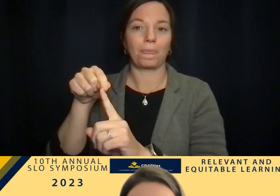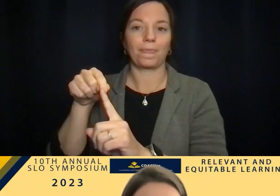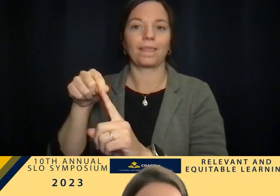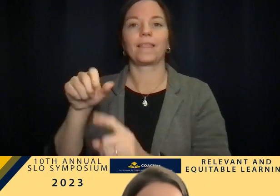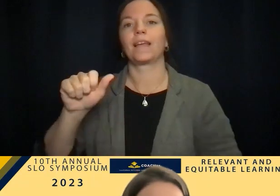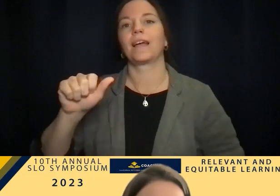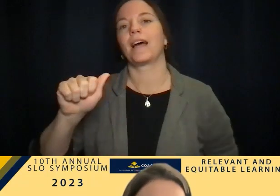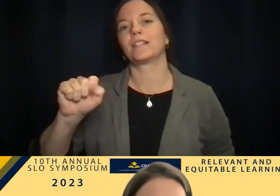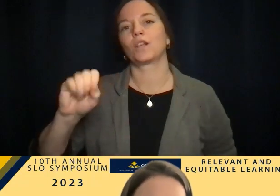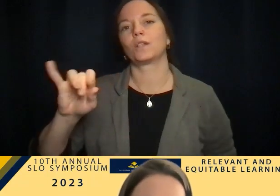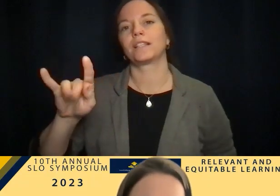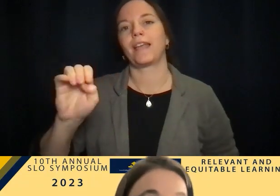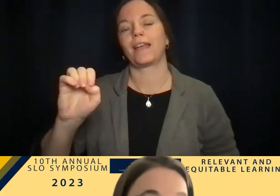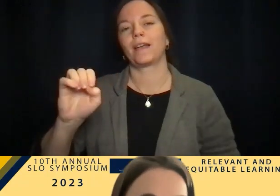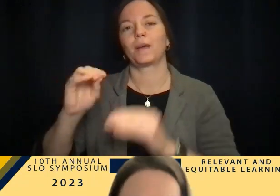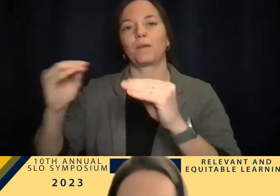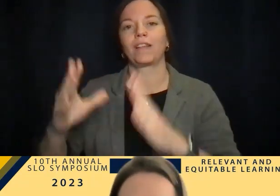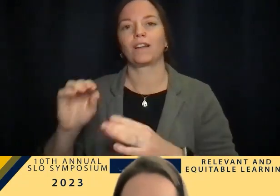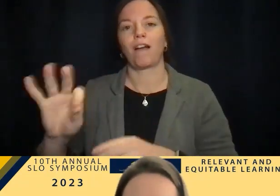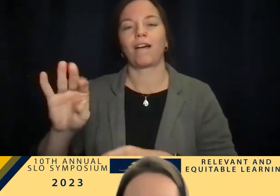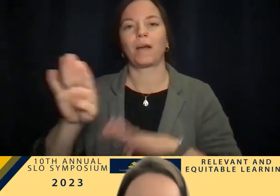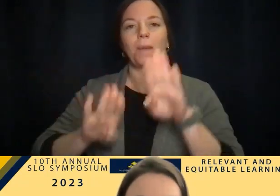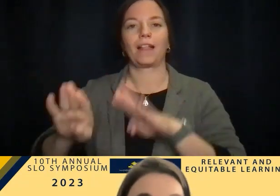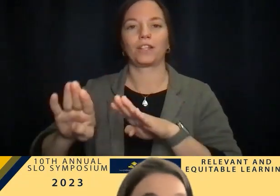of Biology at LA Southwest College.